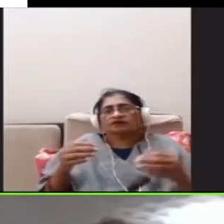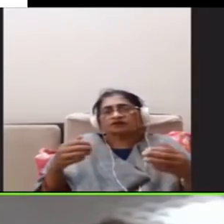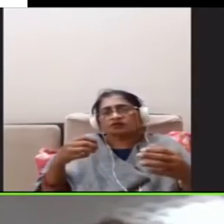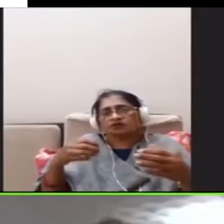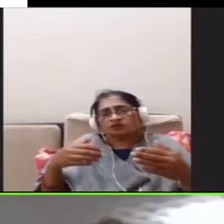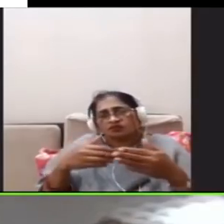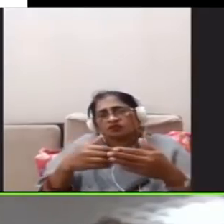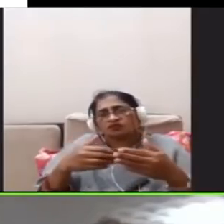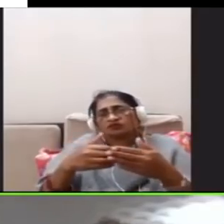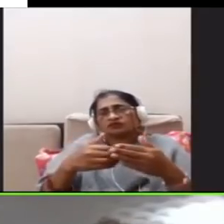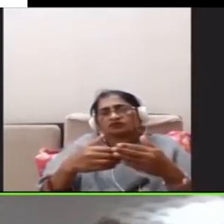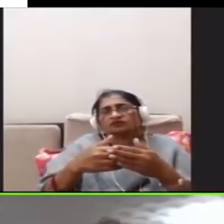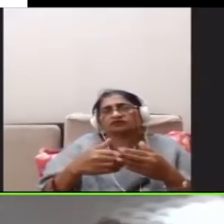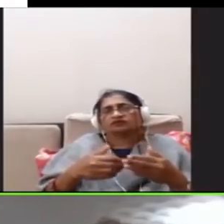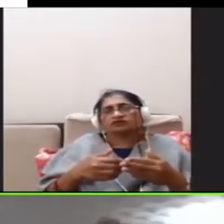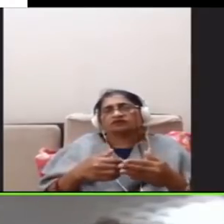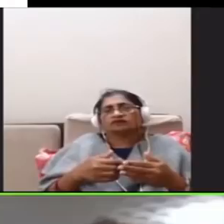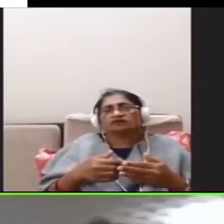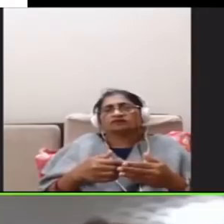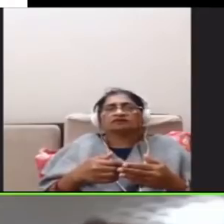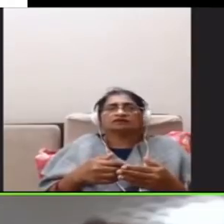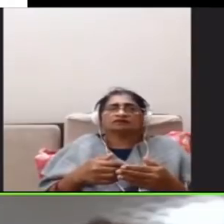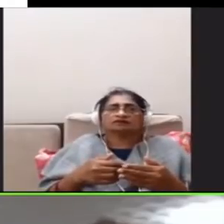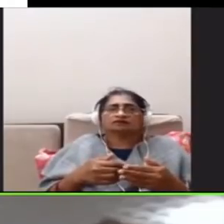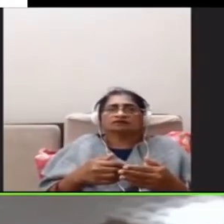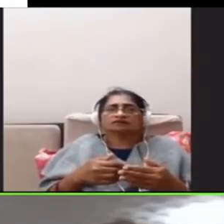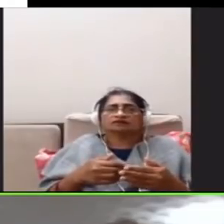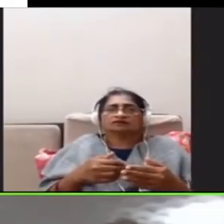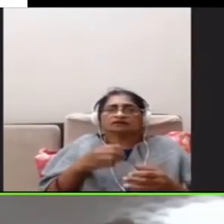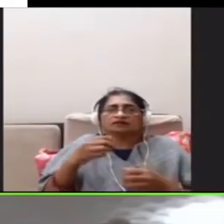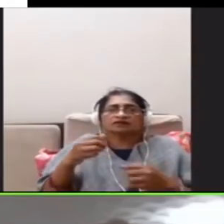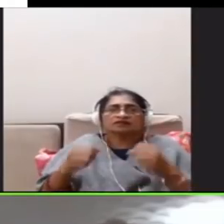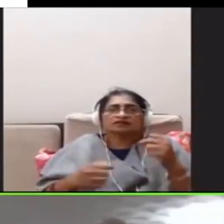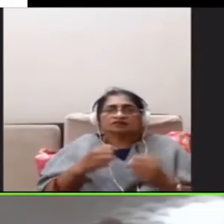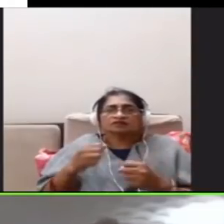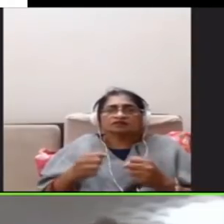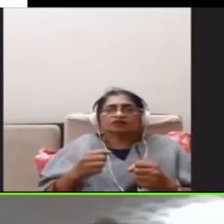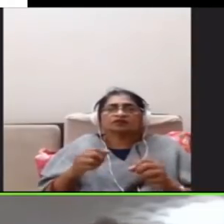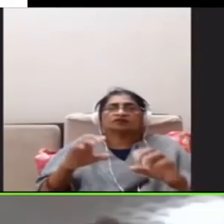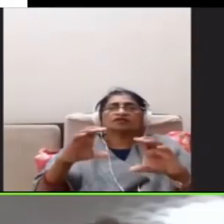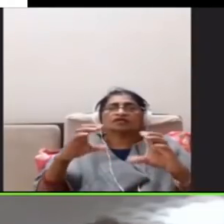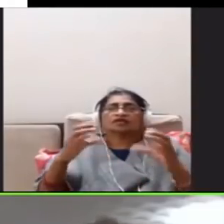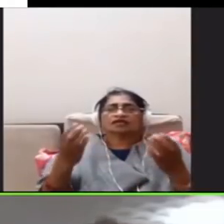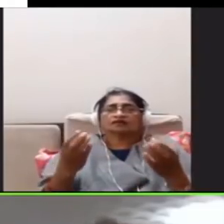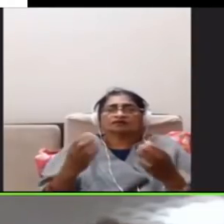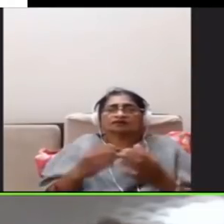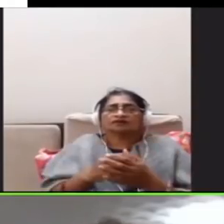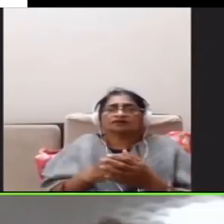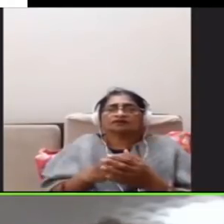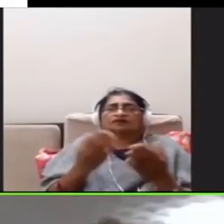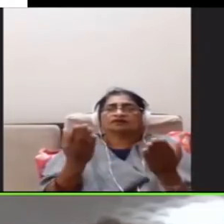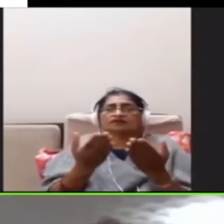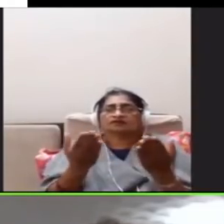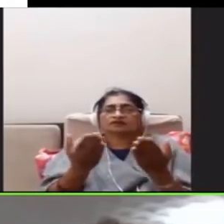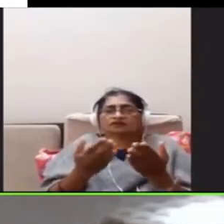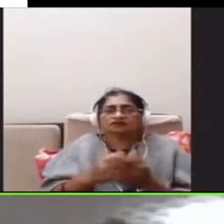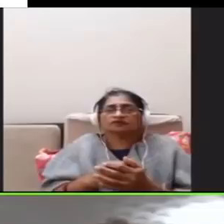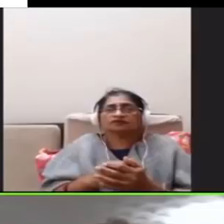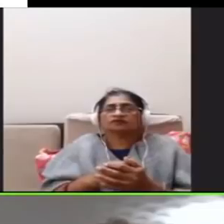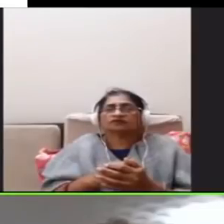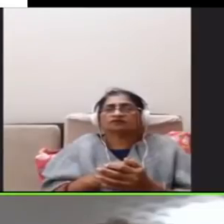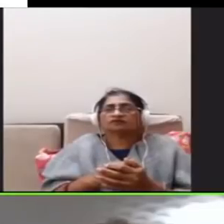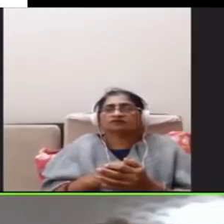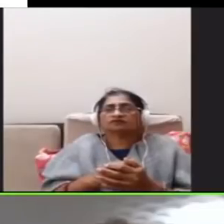other local authorities, with sports governing bodies, with clubs, with schools,